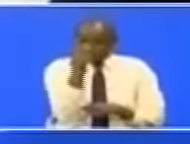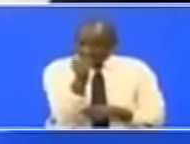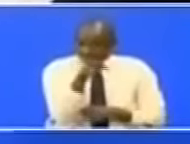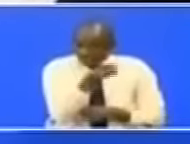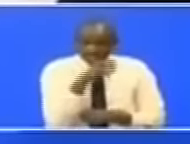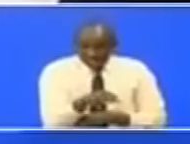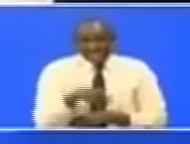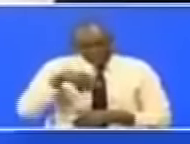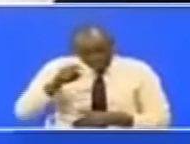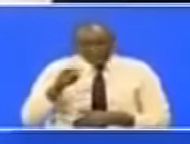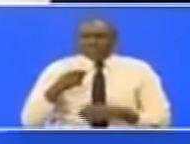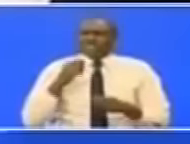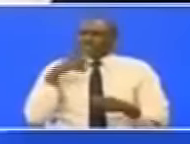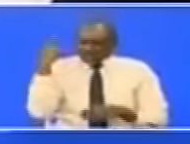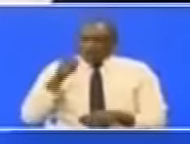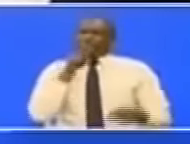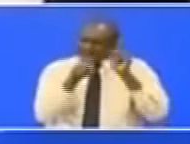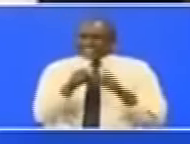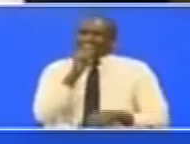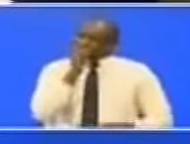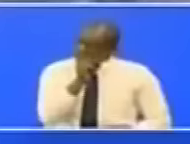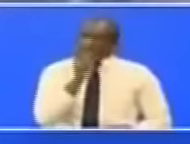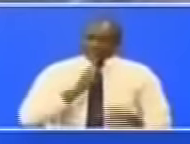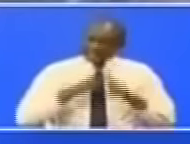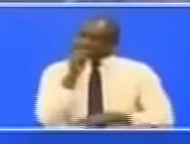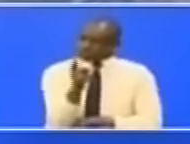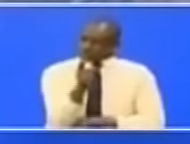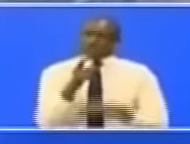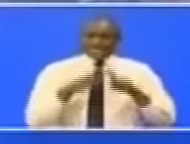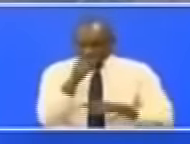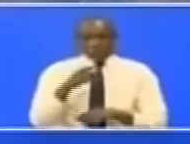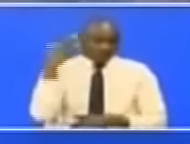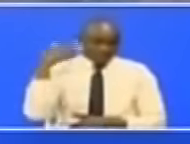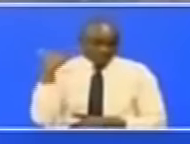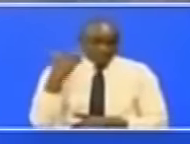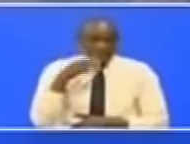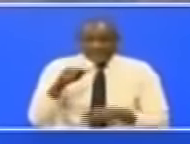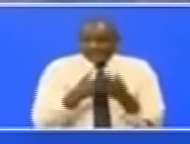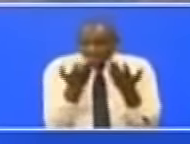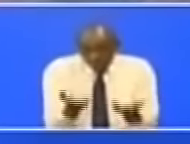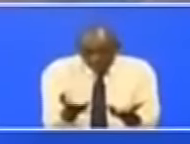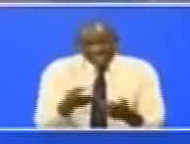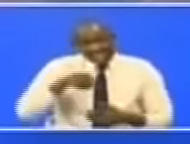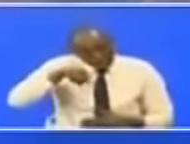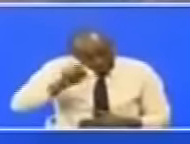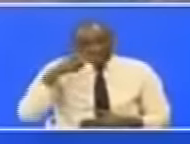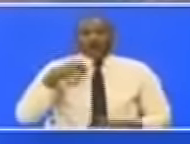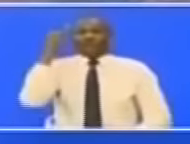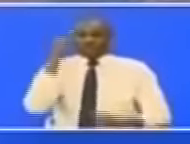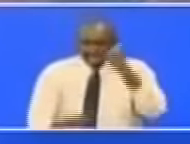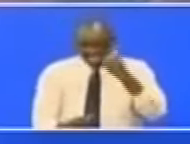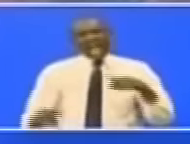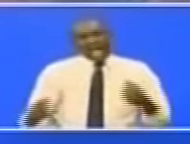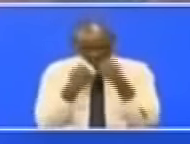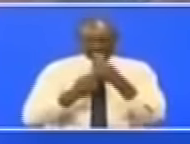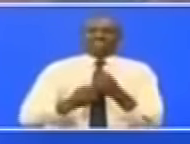years, had repeatedly issued death threats to the elderly couple. If witness accounts are anything to go by, they had finally made up their minds